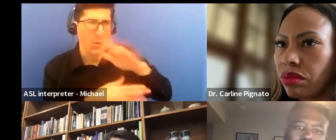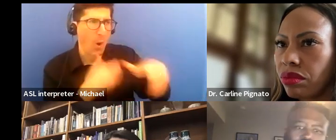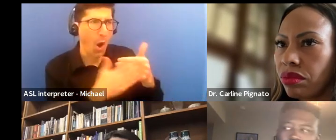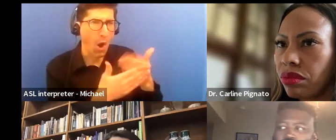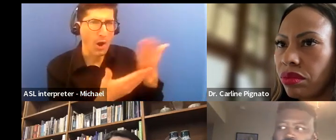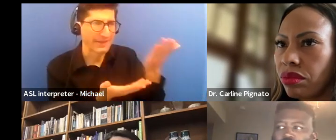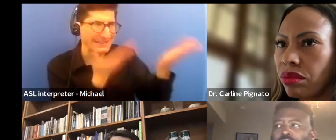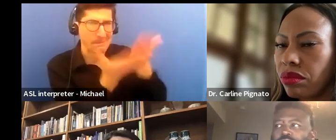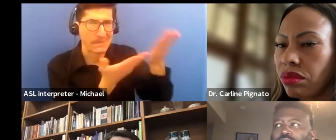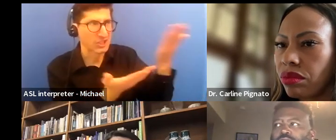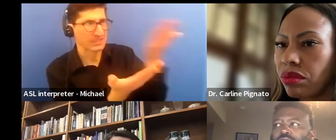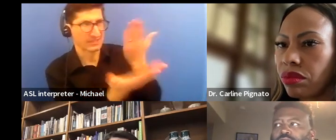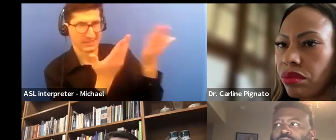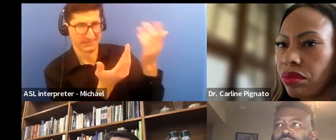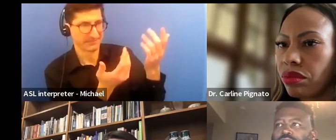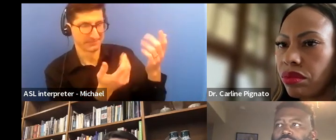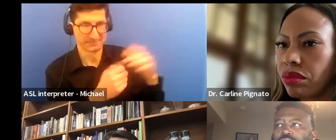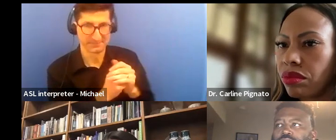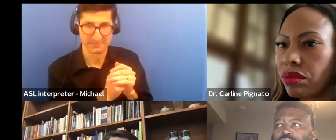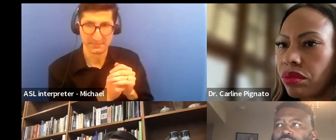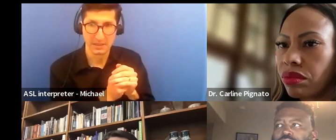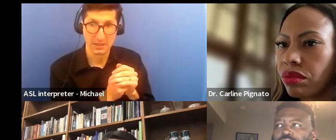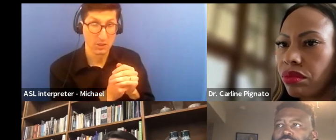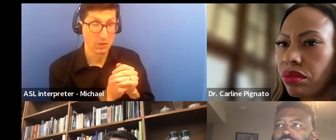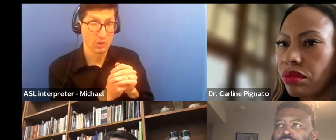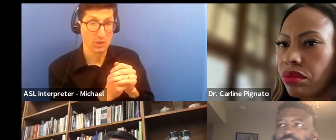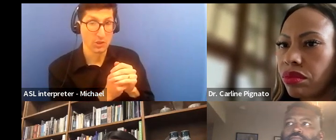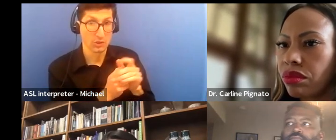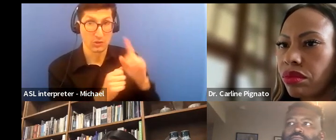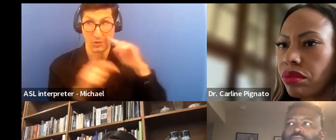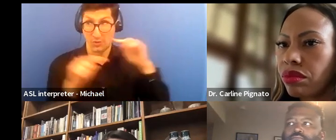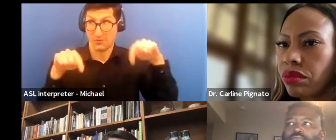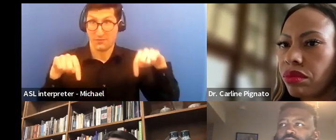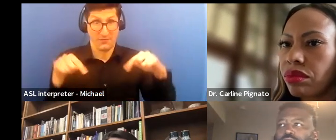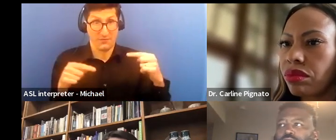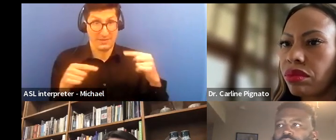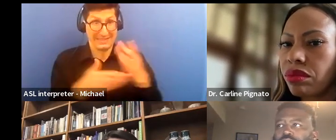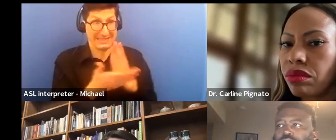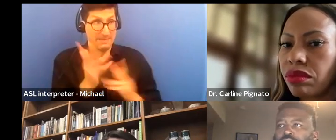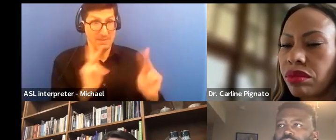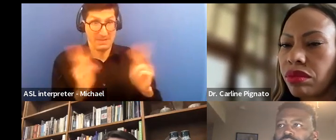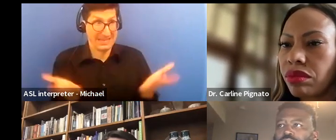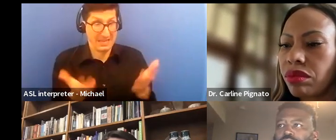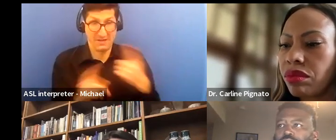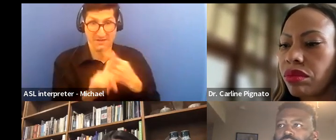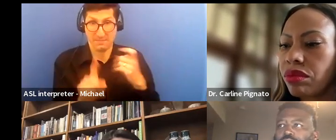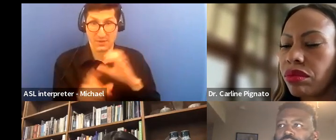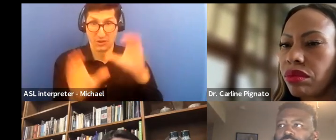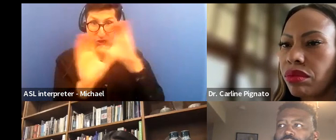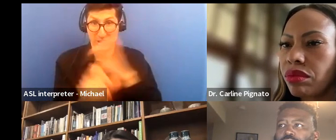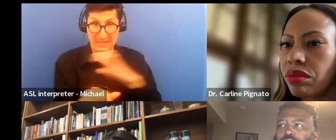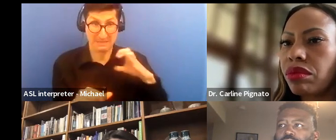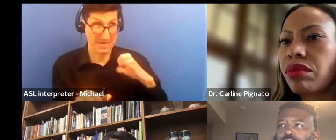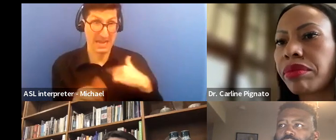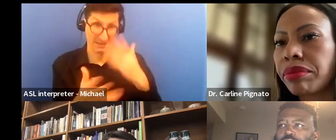Correct. So I'm eager for the folks around the table, the search committee members around the table tonight, to know that we need a block of